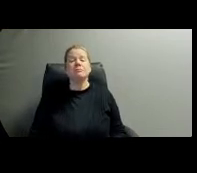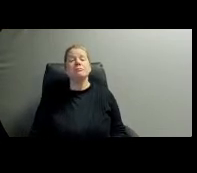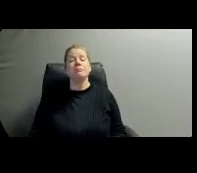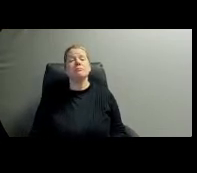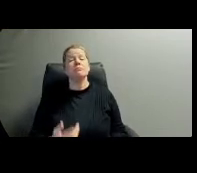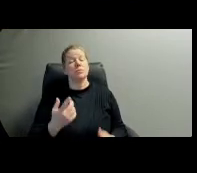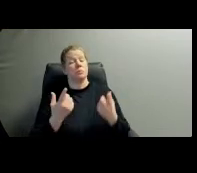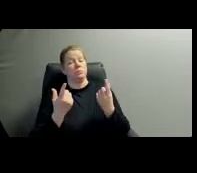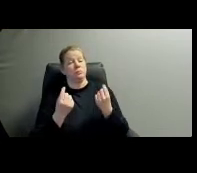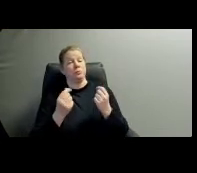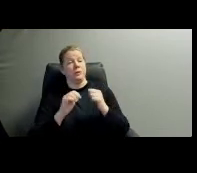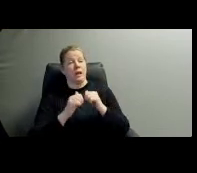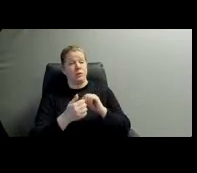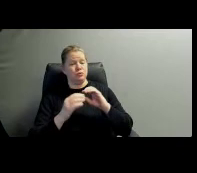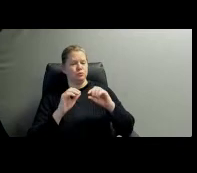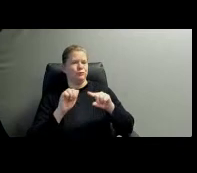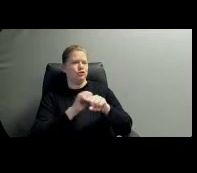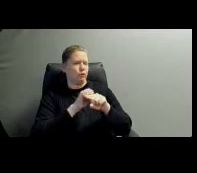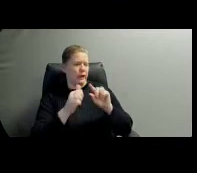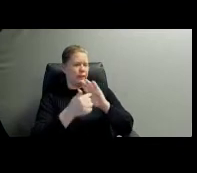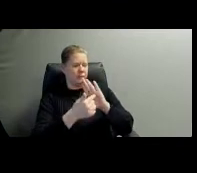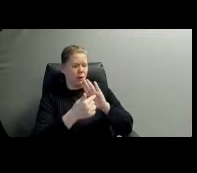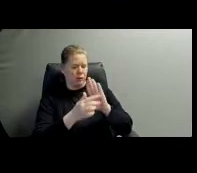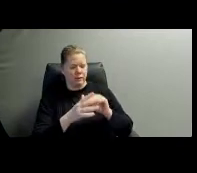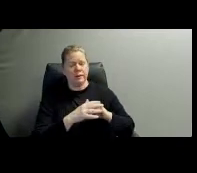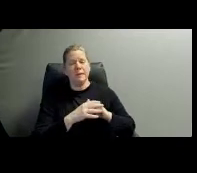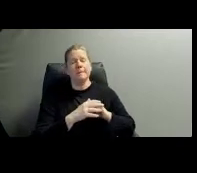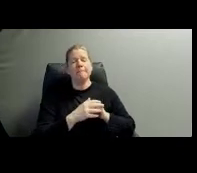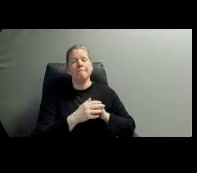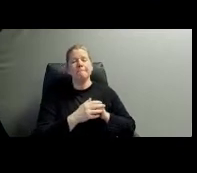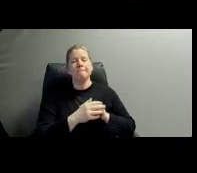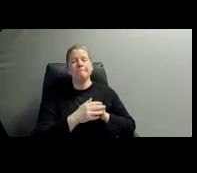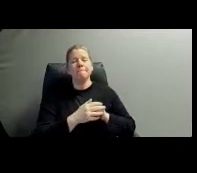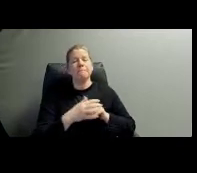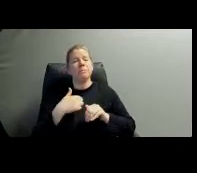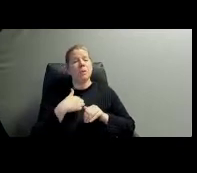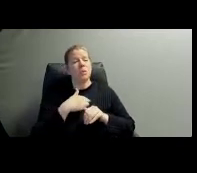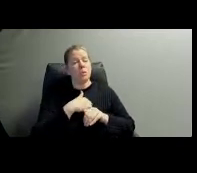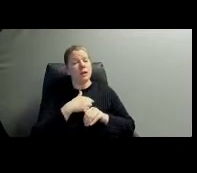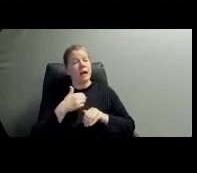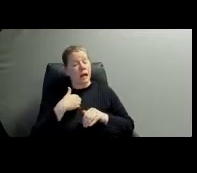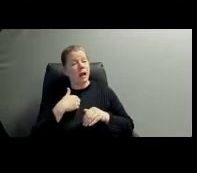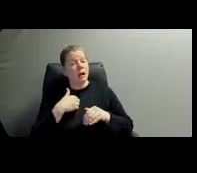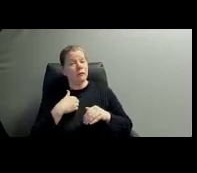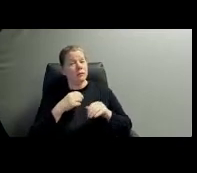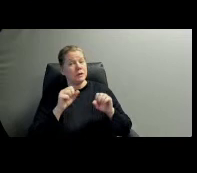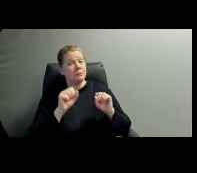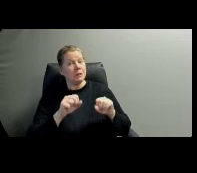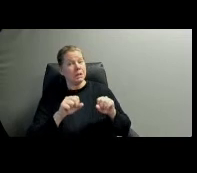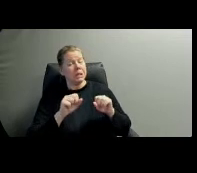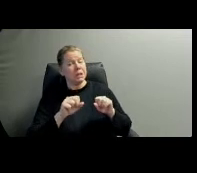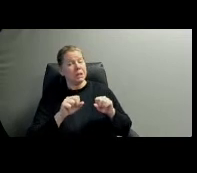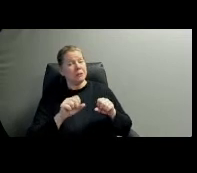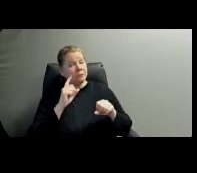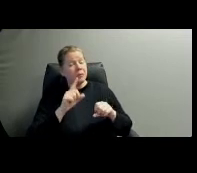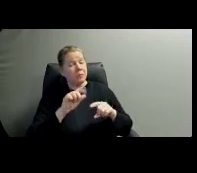test our model is that we have the ability to capture the train and test and validation